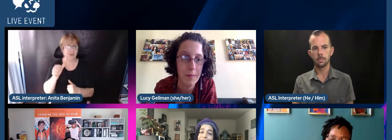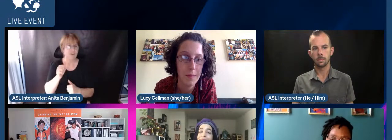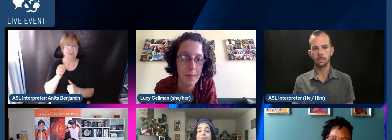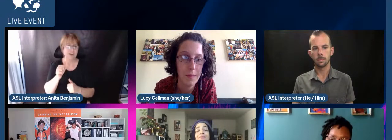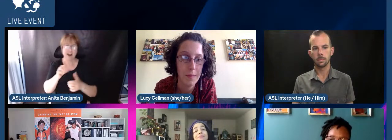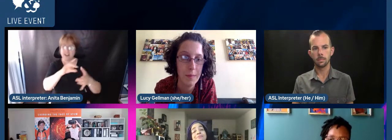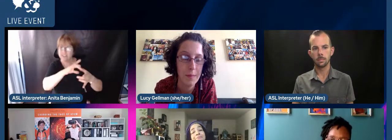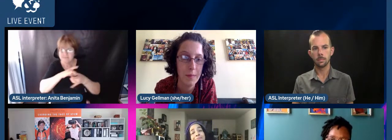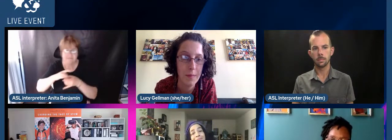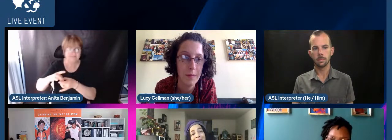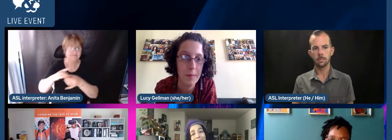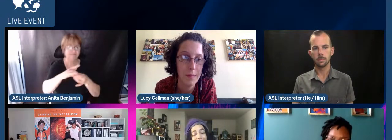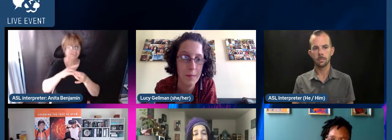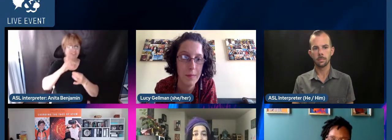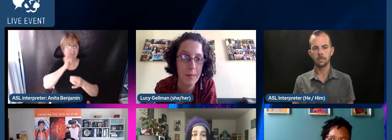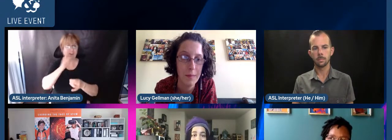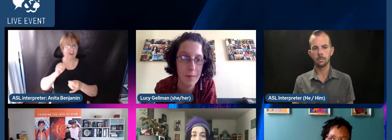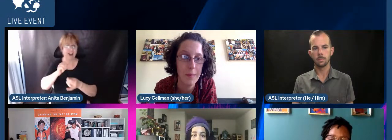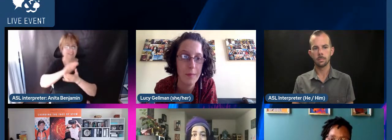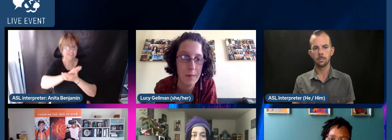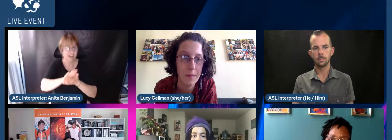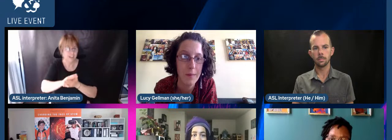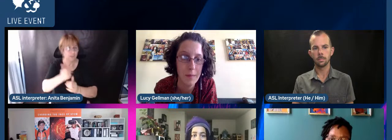to those of us who are people of color.